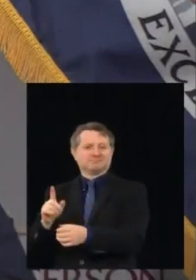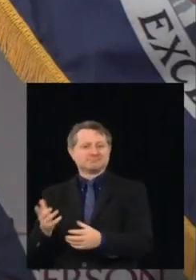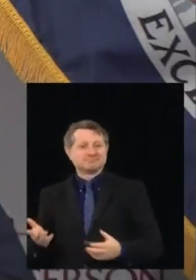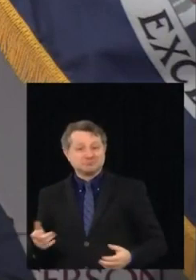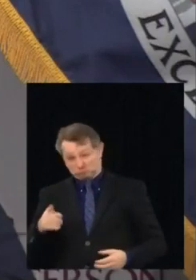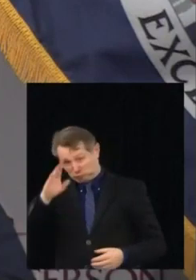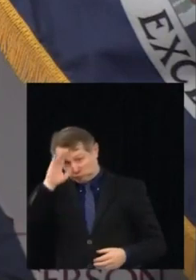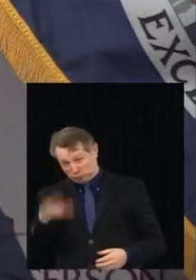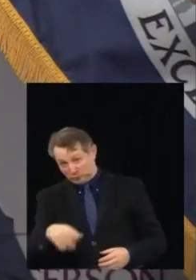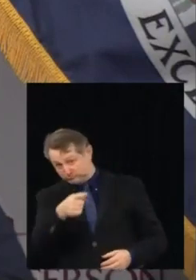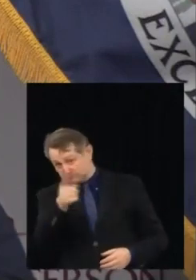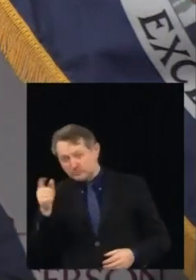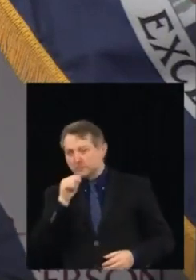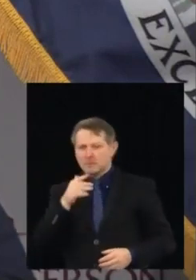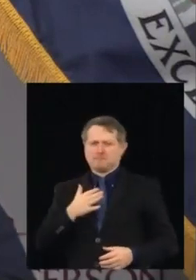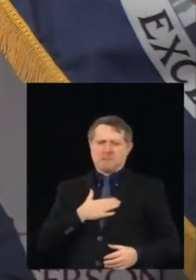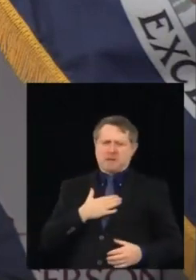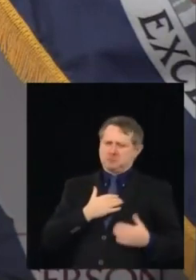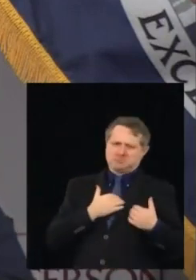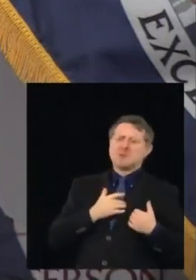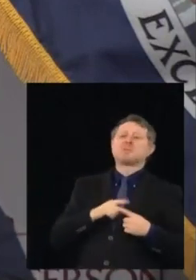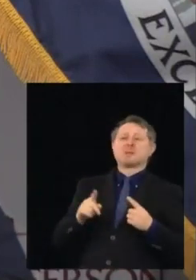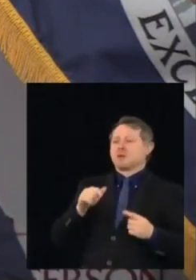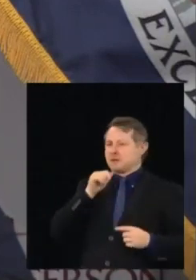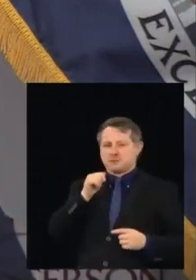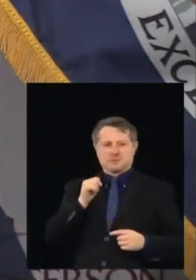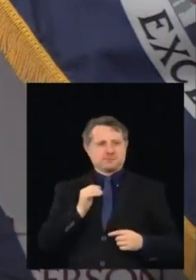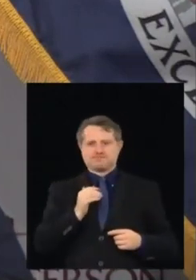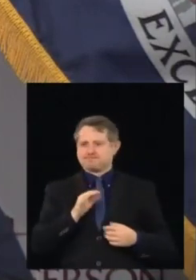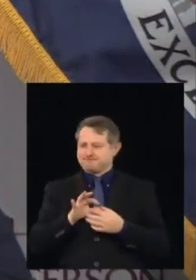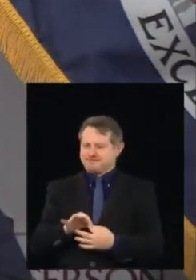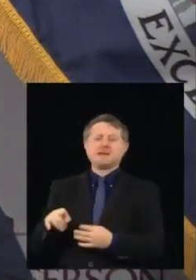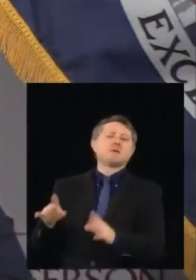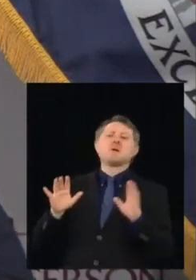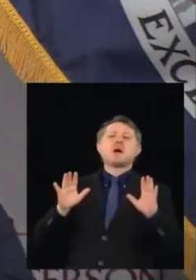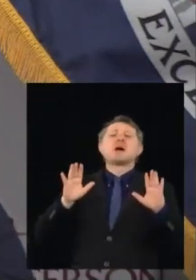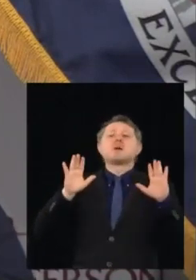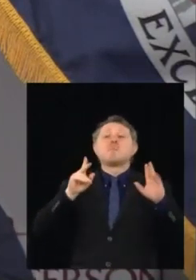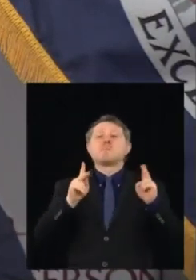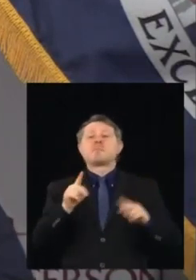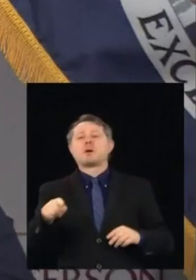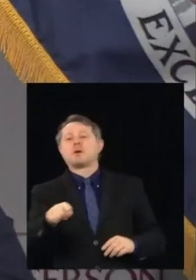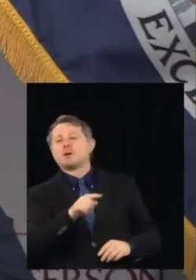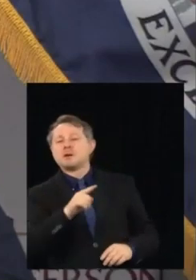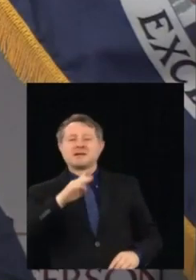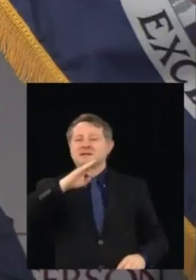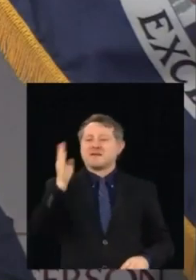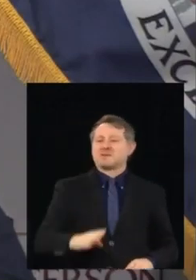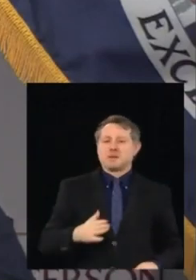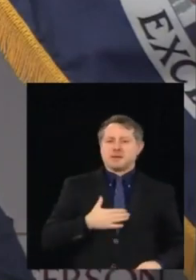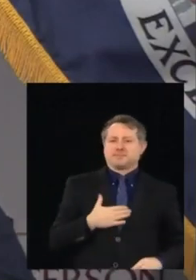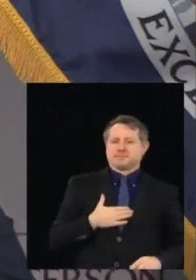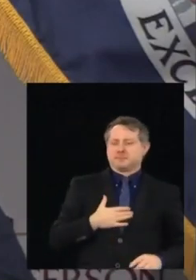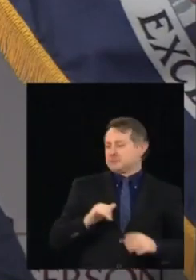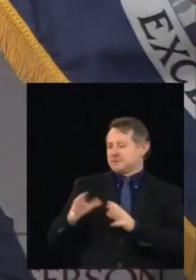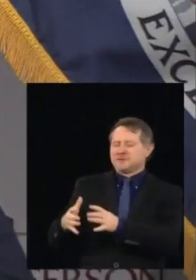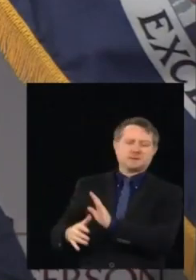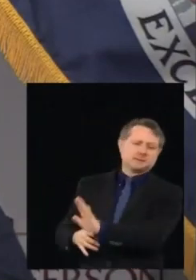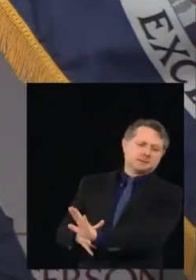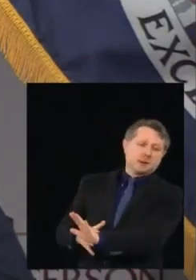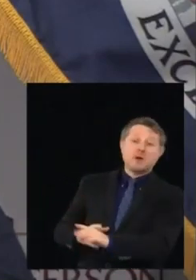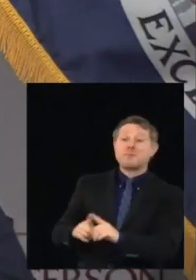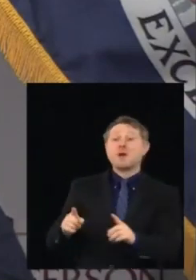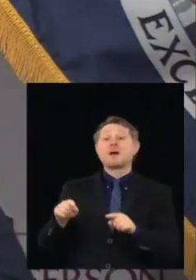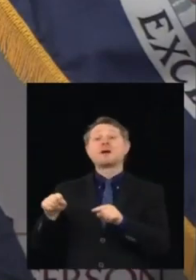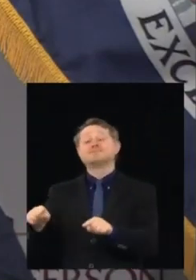about testing. Some people are not happy. Well, some people are never happy, so put them aside. Many of them in my own family.